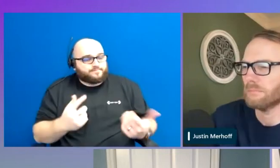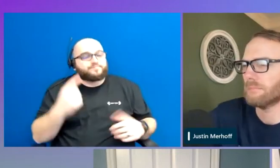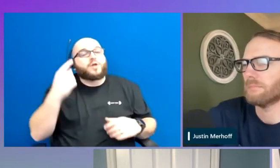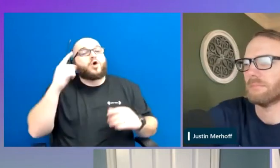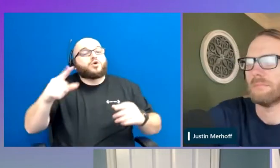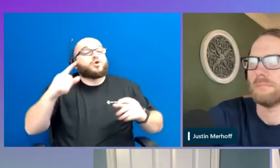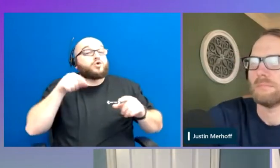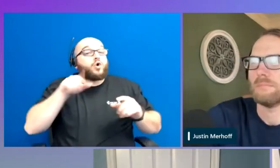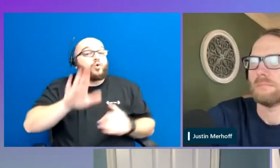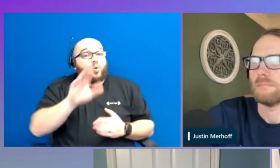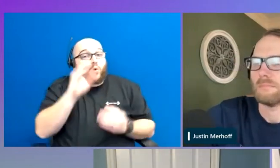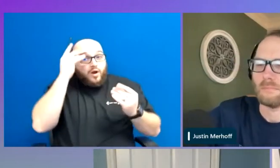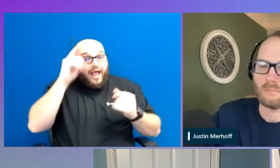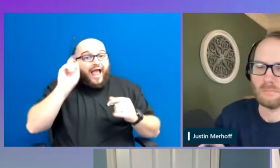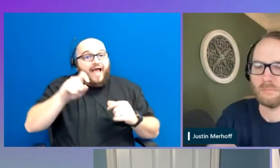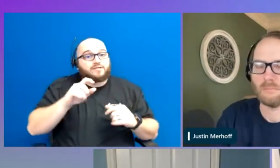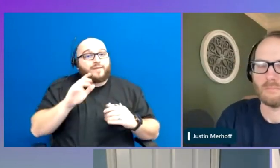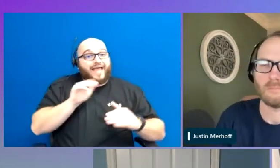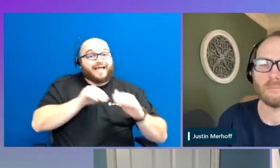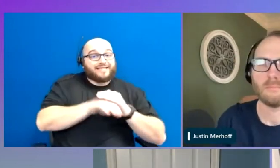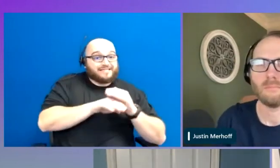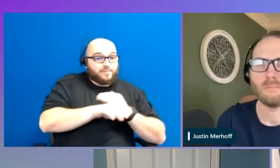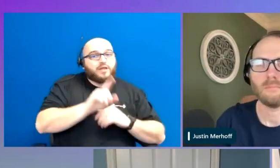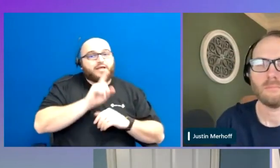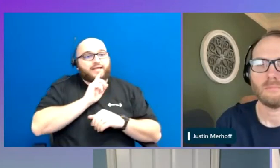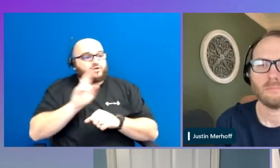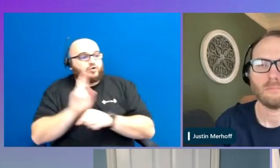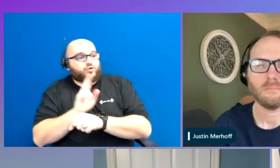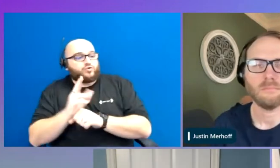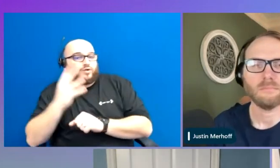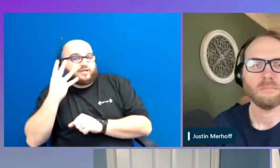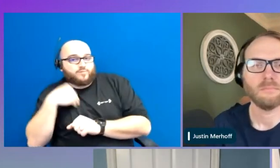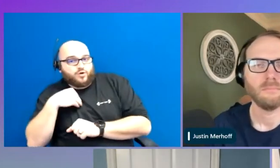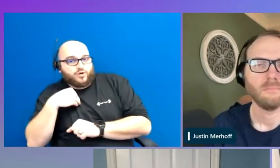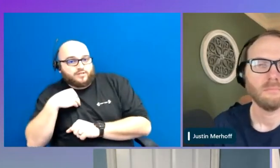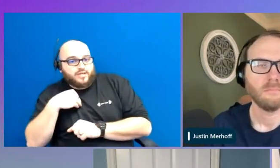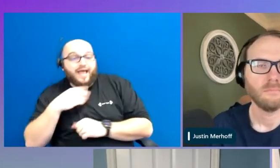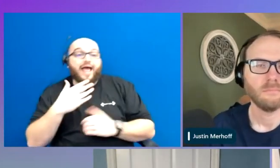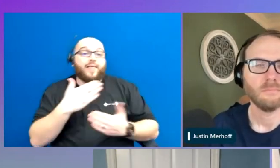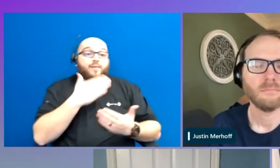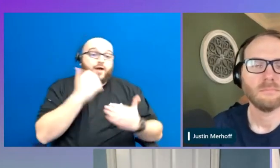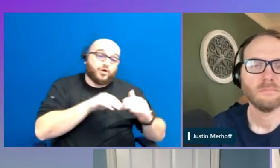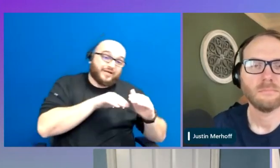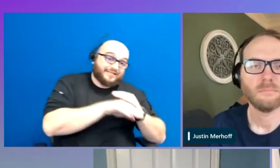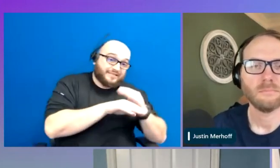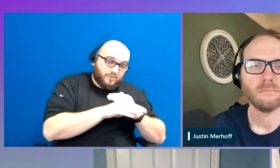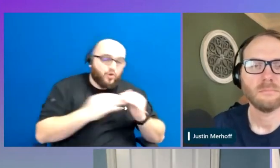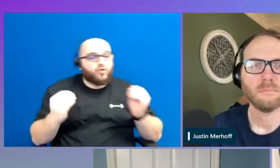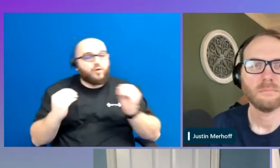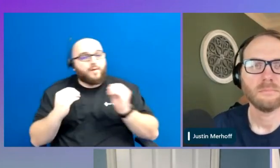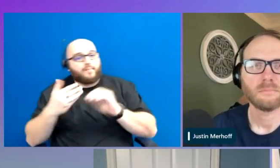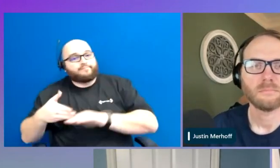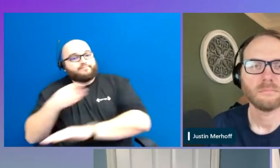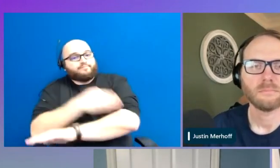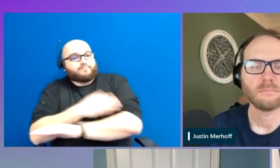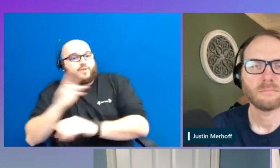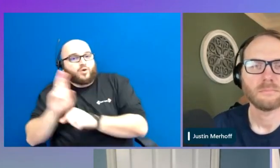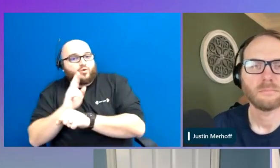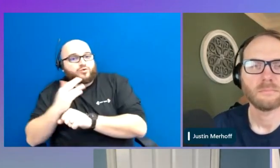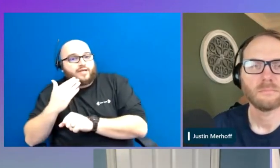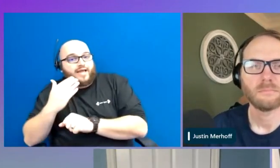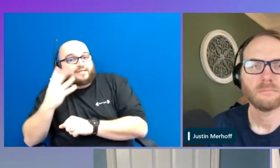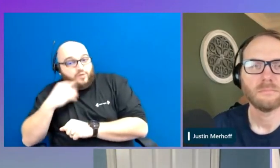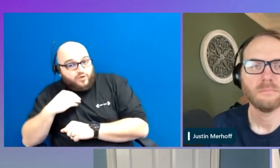is user experience. The better your accessibility is, the better user experience you're going to get, and the more allied you will